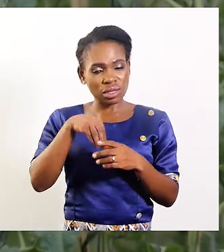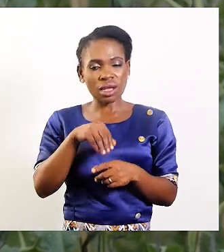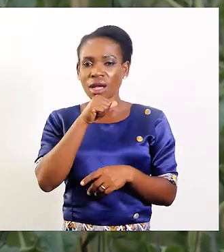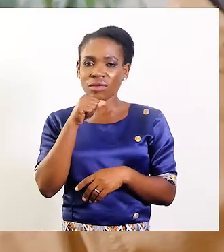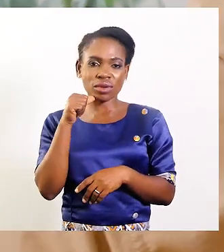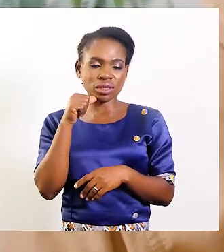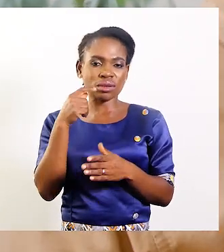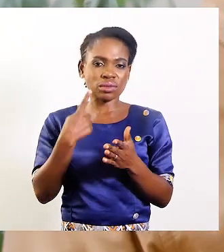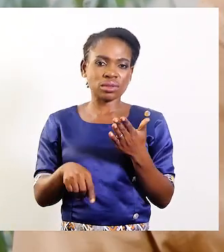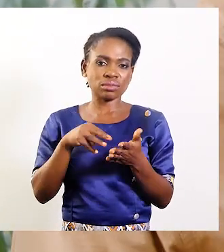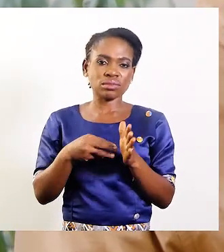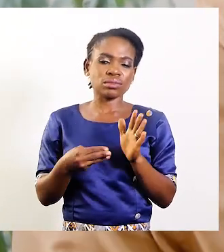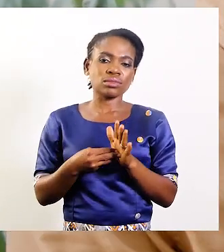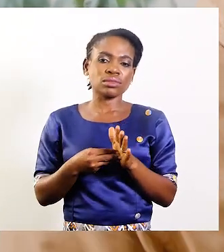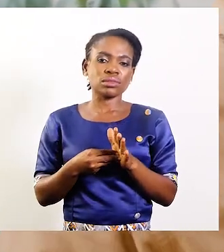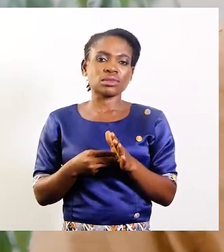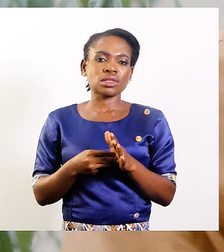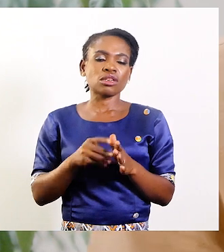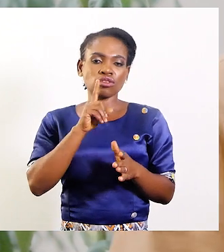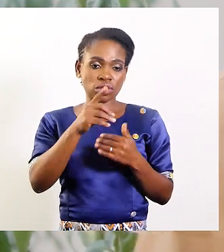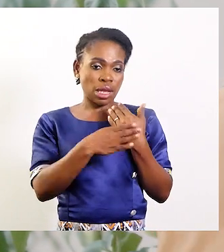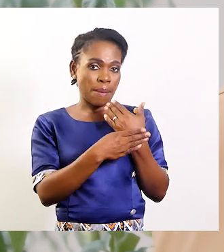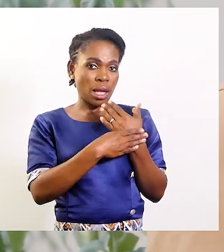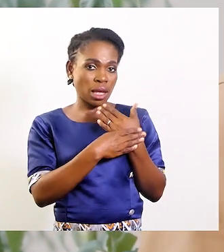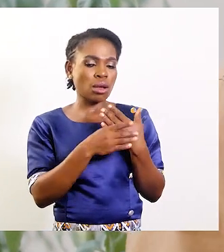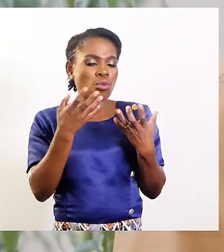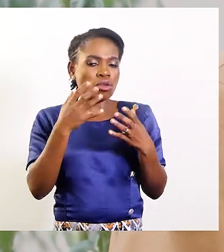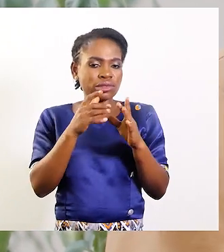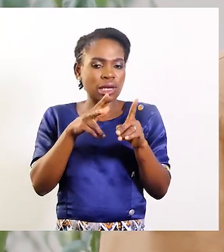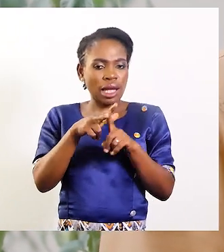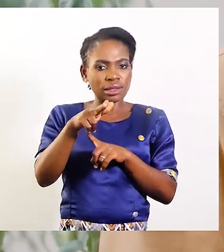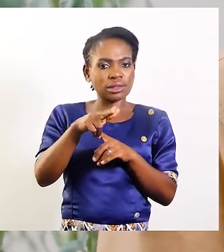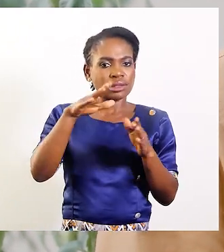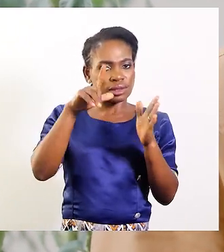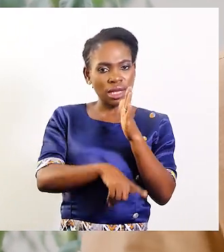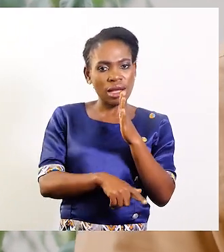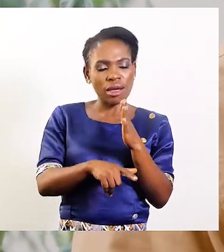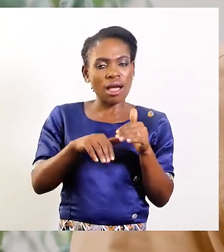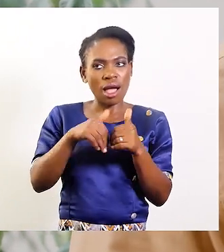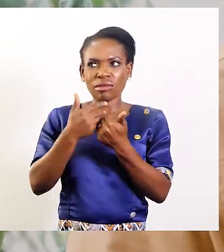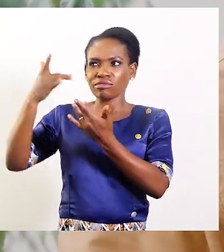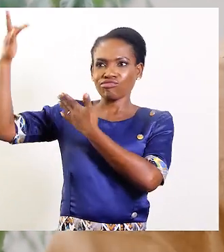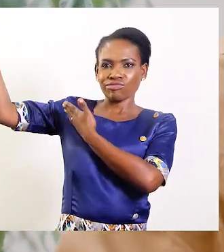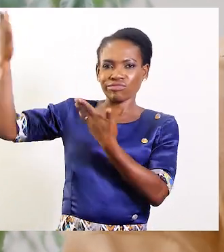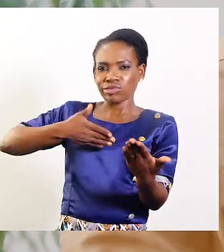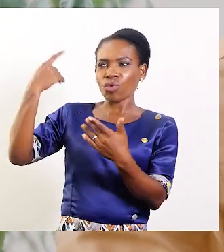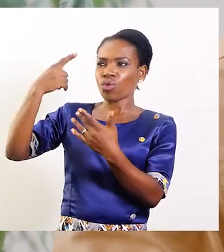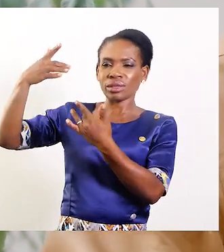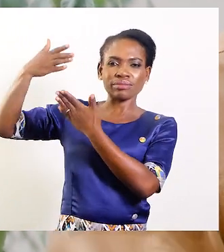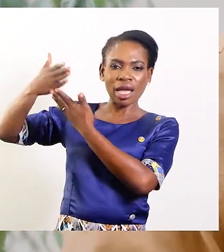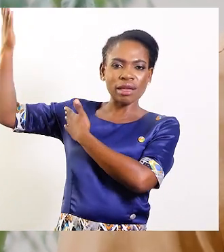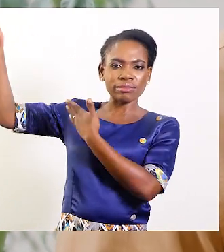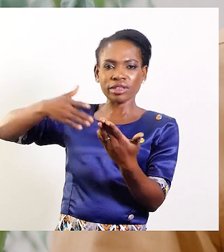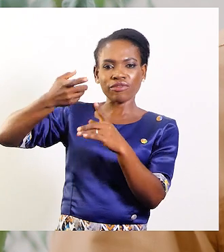Tell us more about that. Okay, so Exim Bank wanted to cut down the importation of vegetables, but they wanted to run a model where they will also create jobs